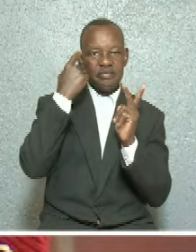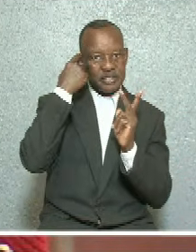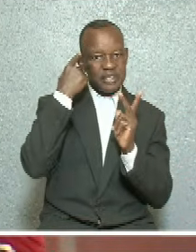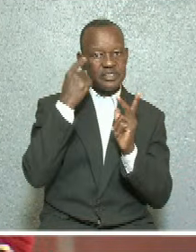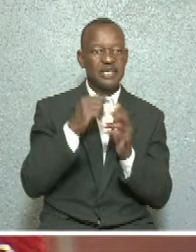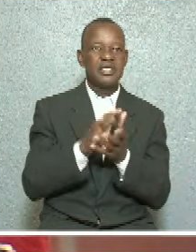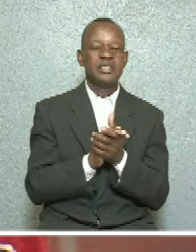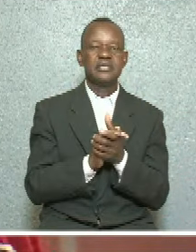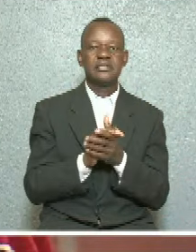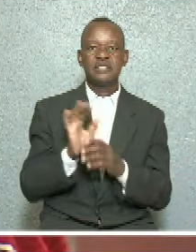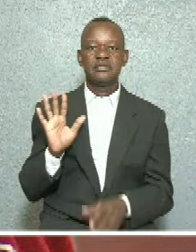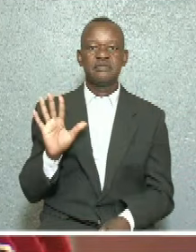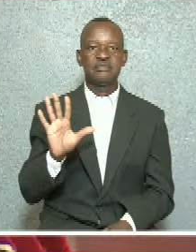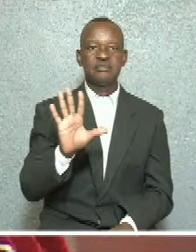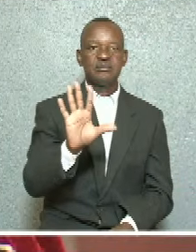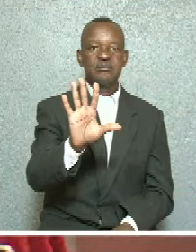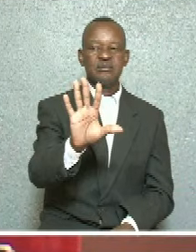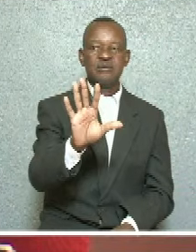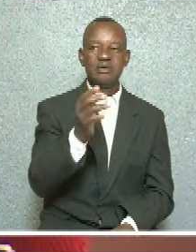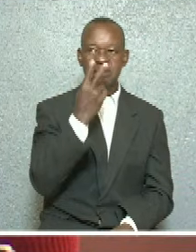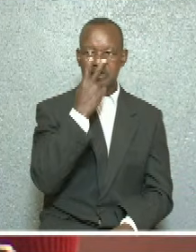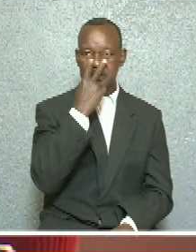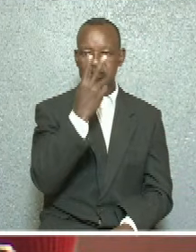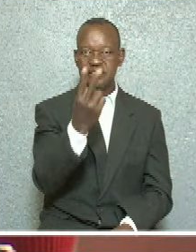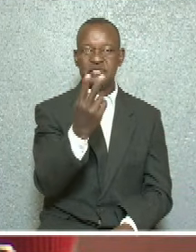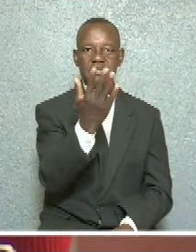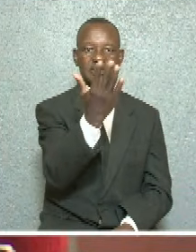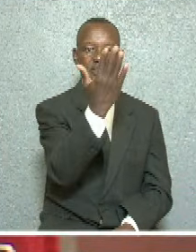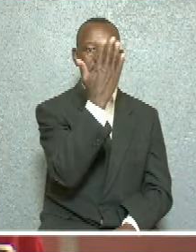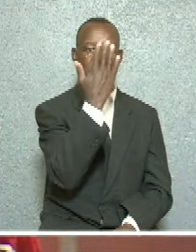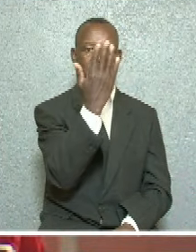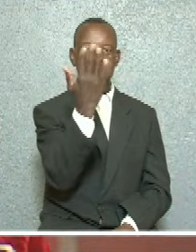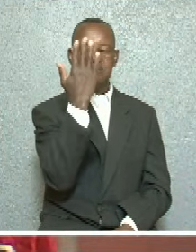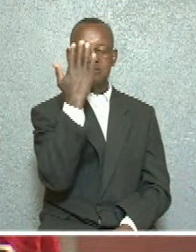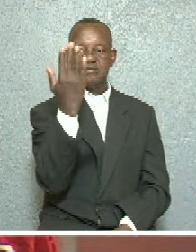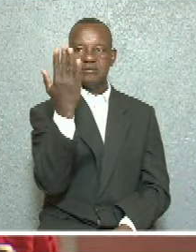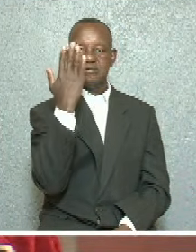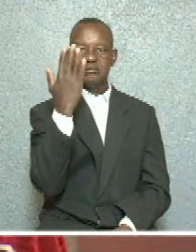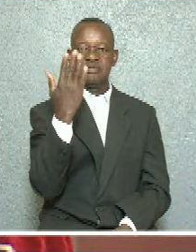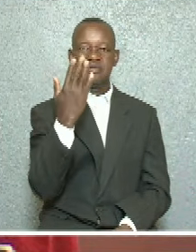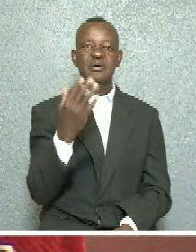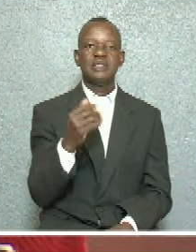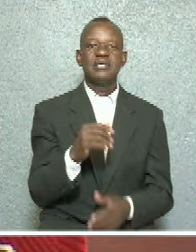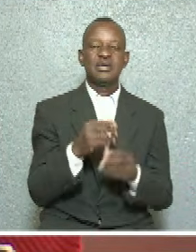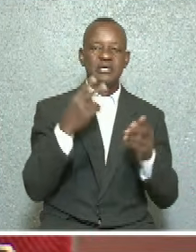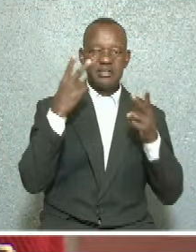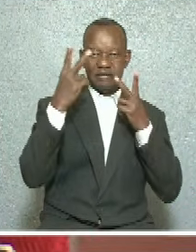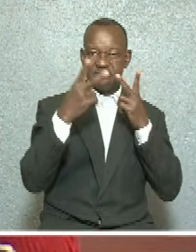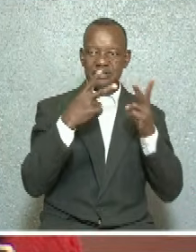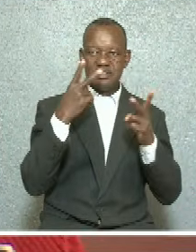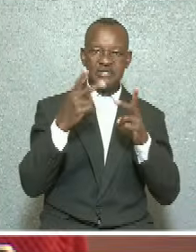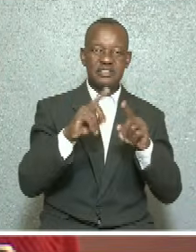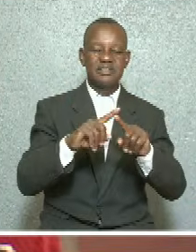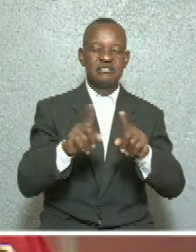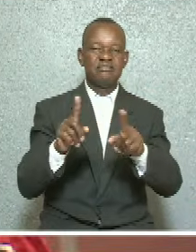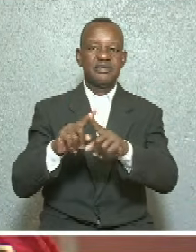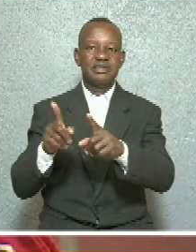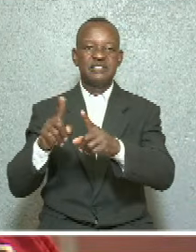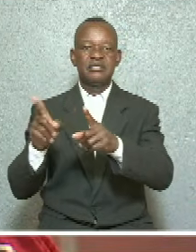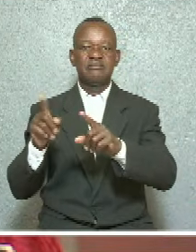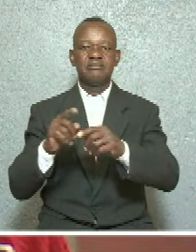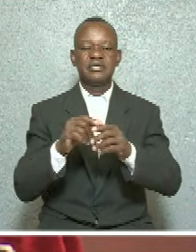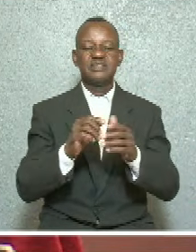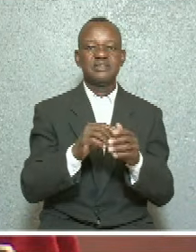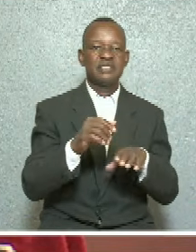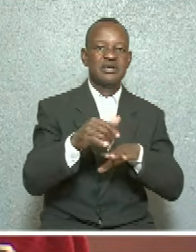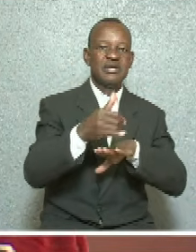disposable cameras, and then we went to the different places where Sam Nujoma is displayed, spoken about,